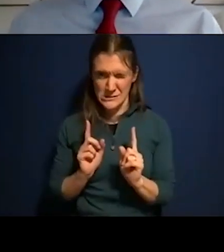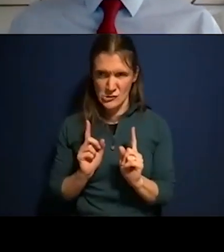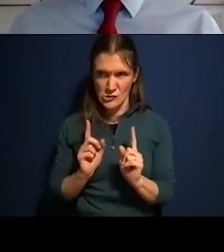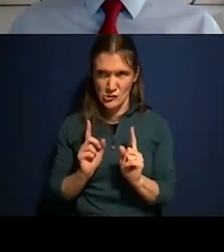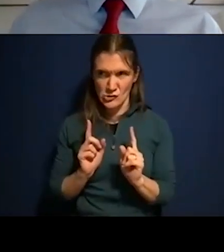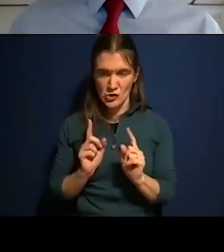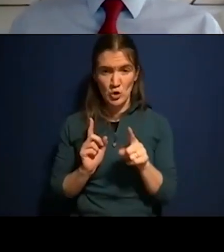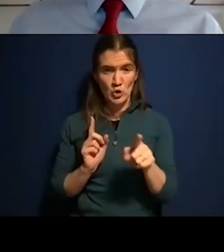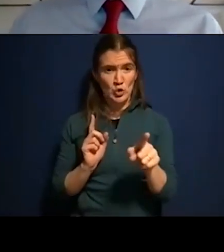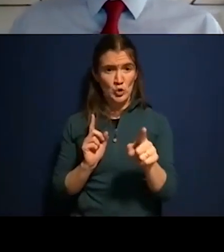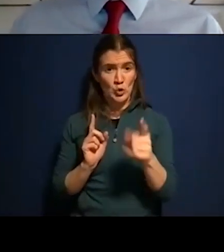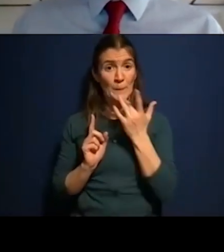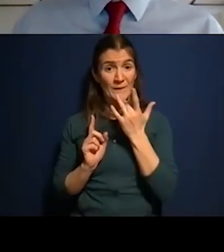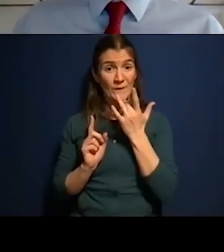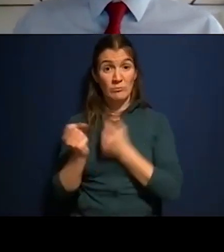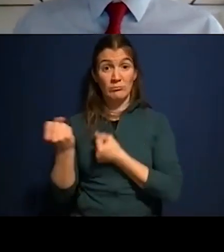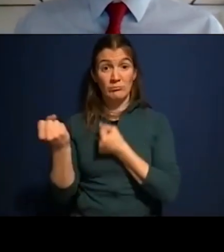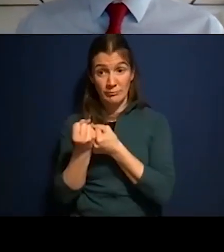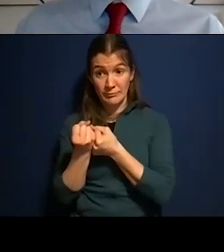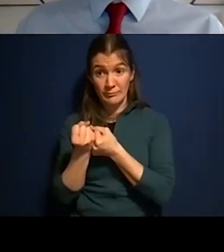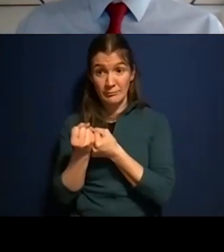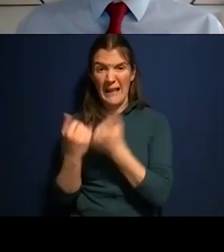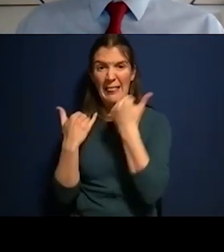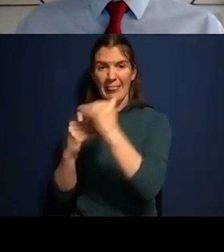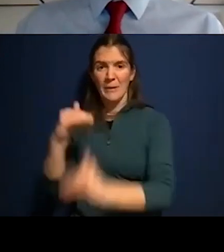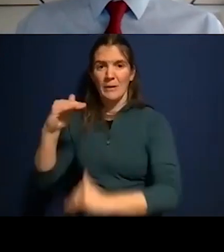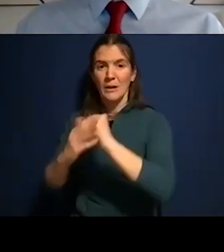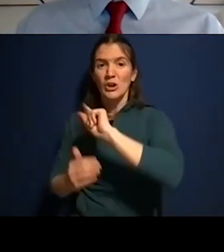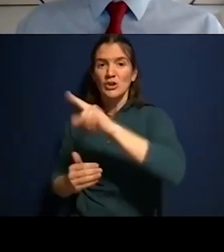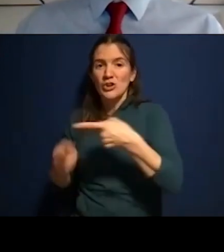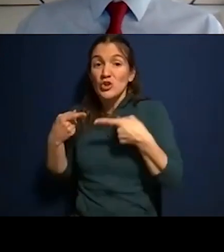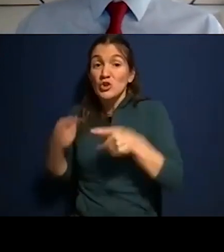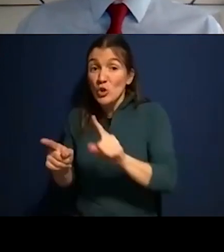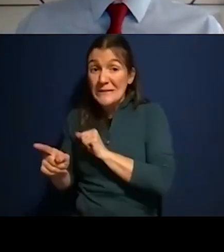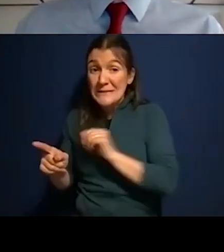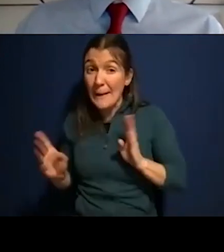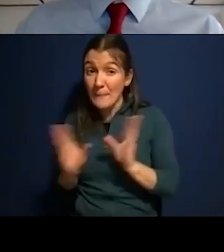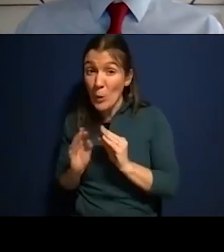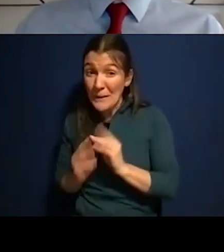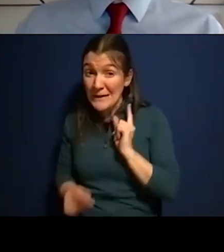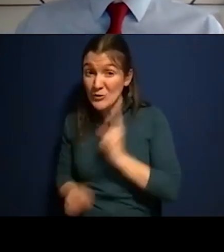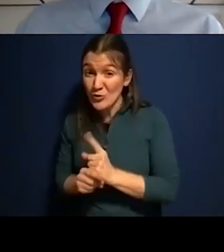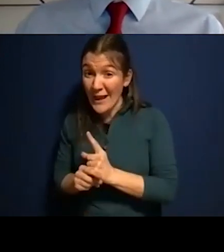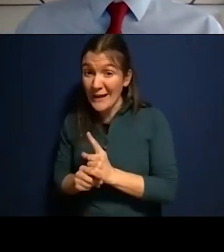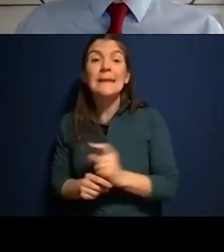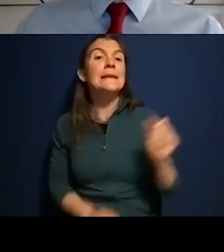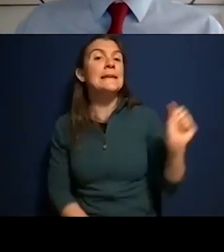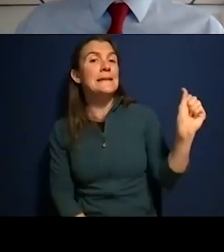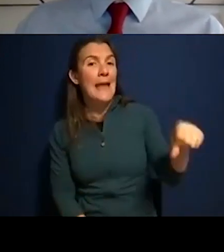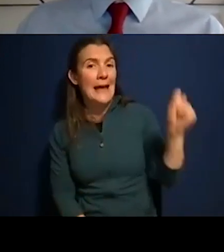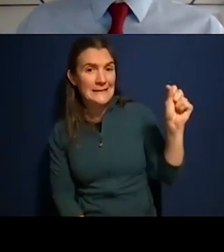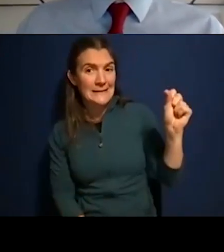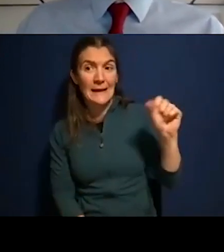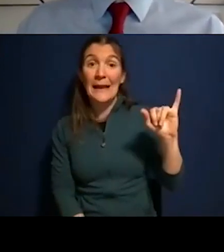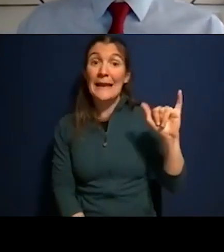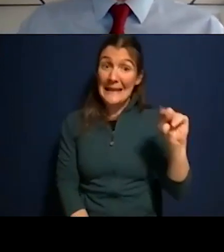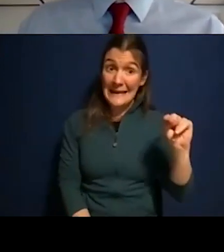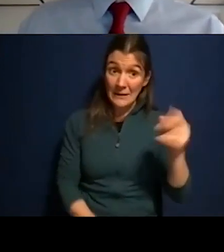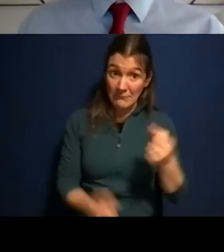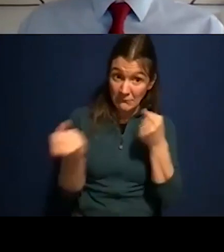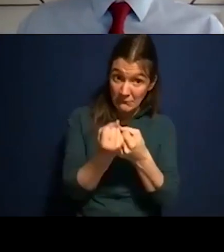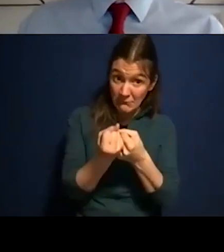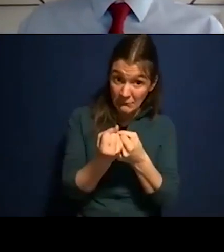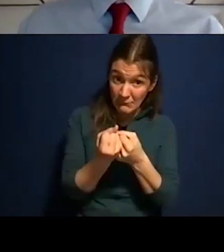were in favor of limiting it to only during select board meetings? Yes. And Ian is also in favor of